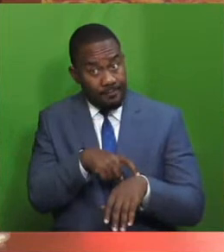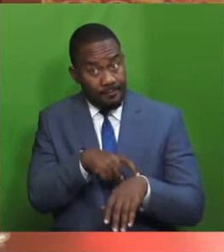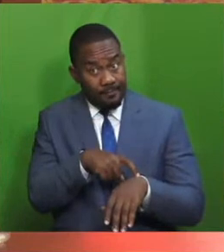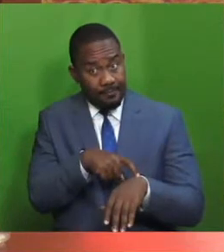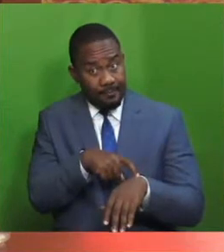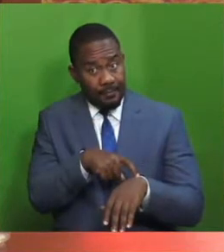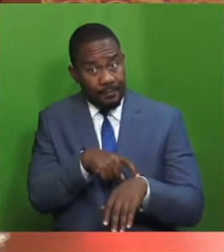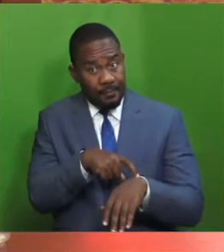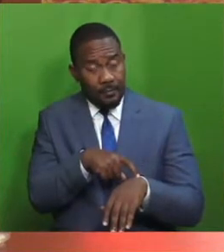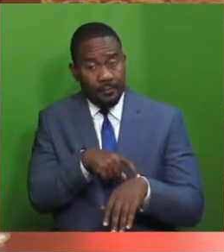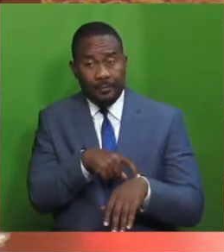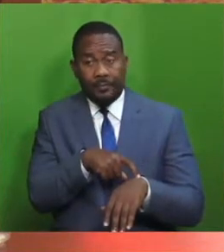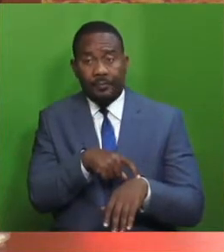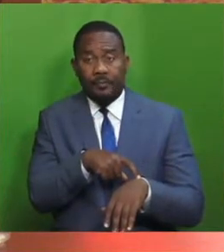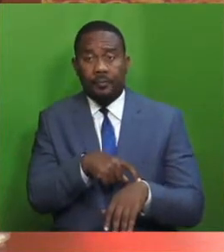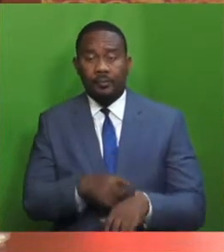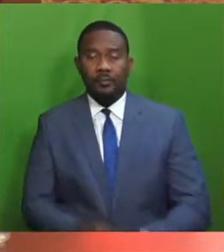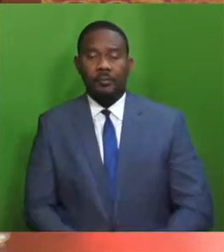Mr. Speaker,